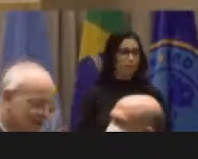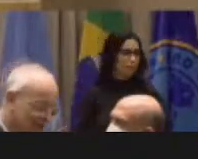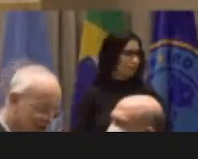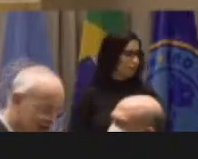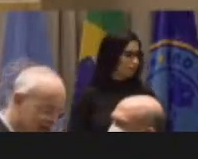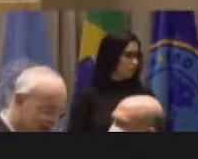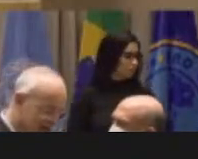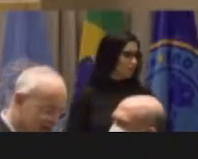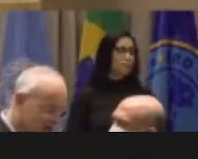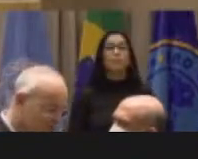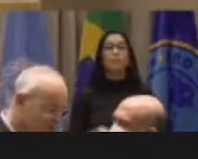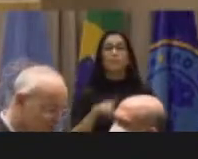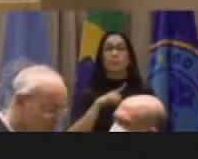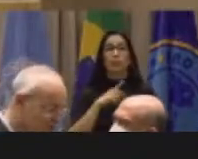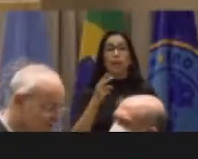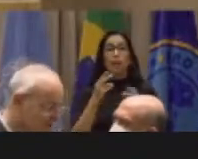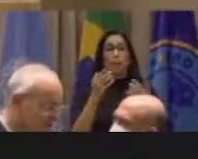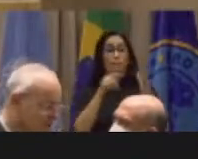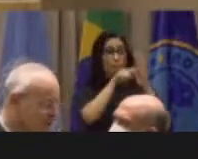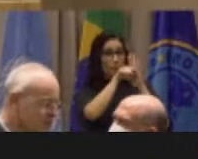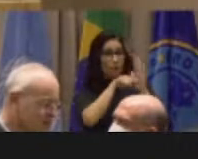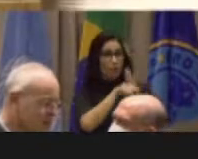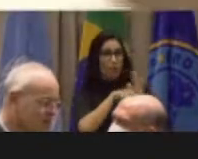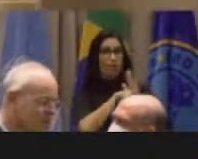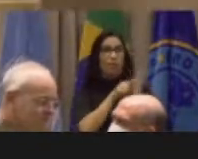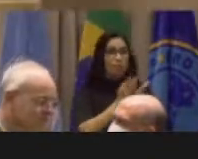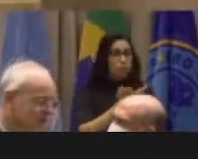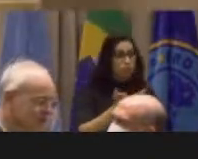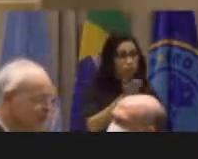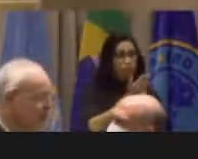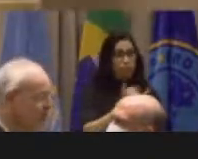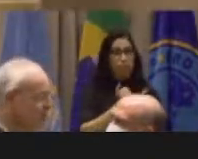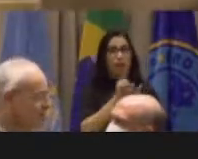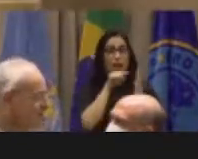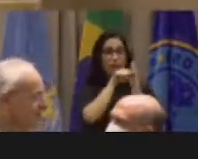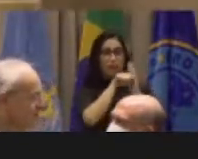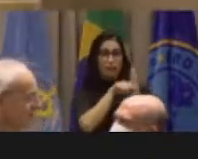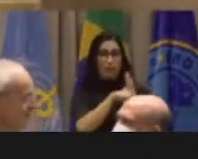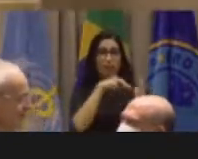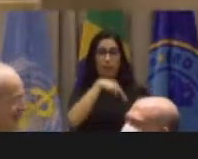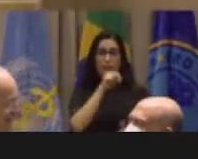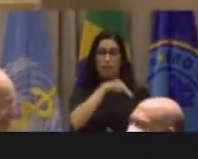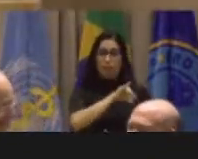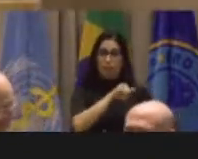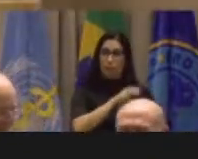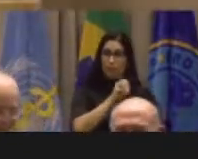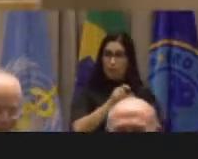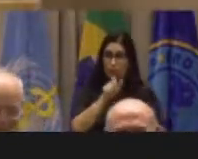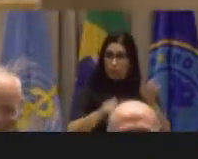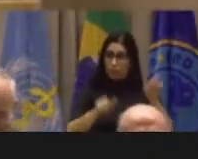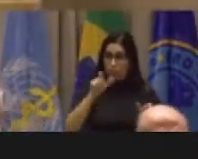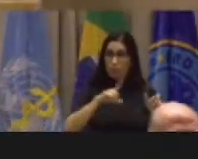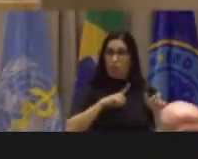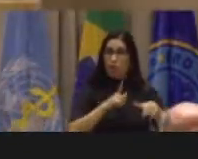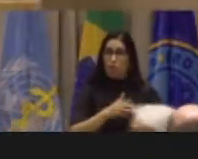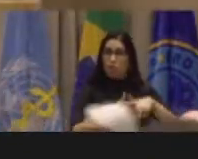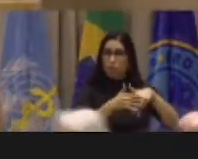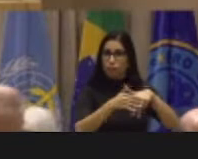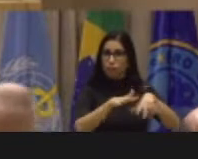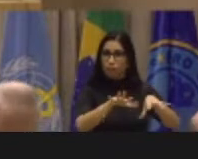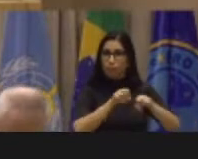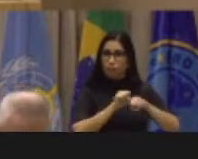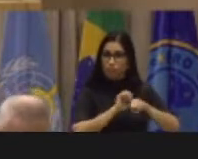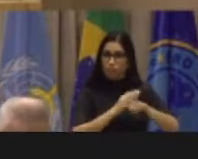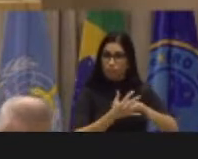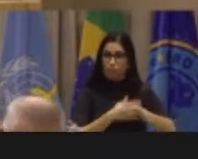number 5. Um, the research of sharing the results of clinical characterization and management